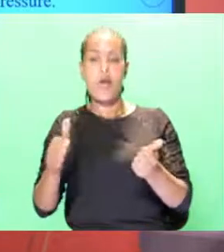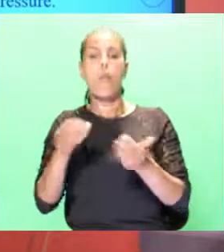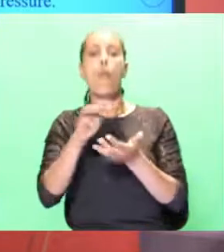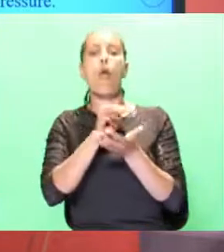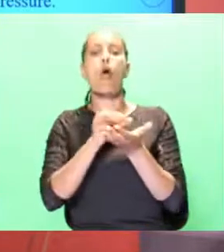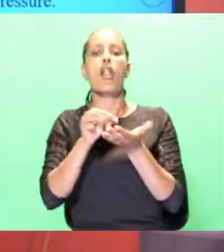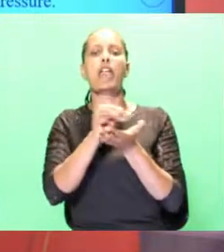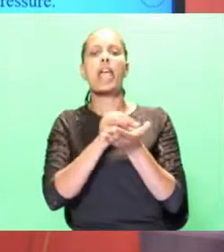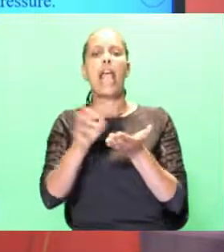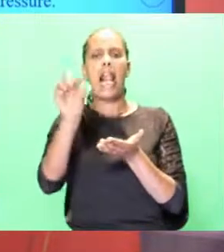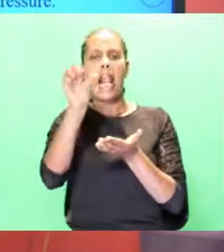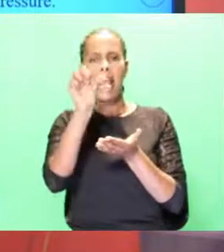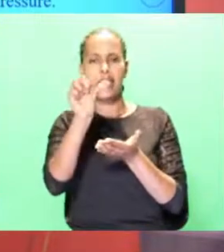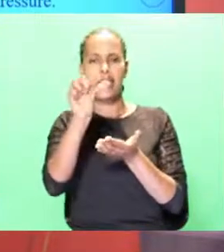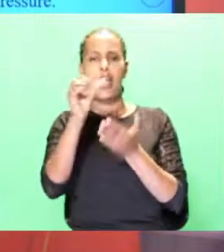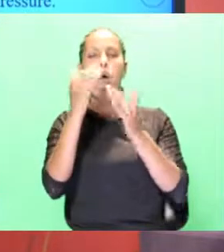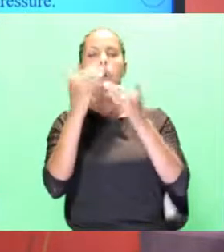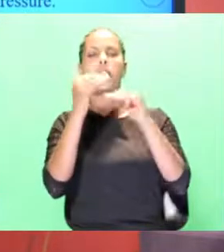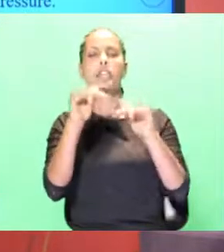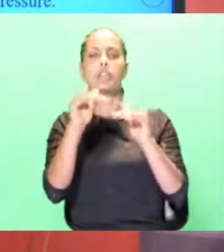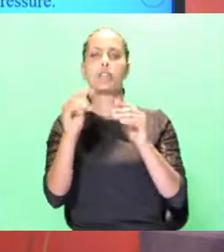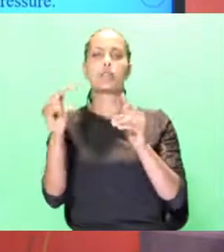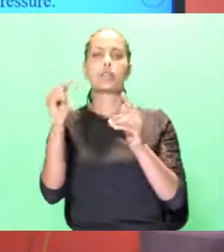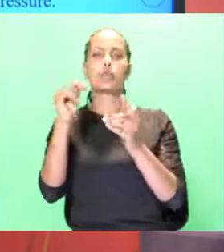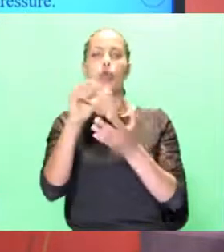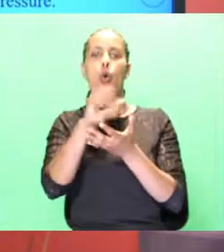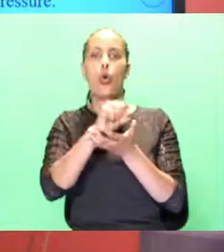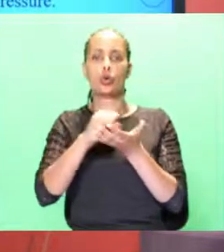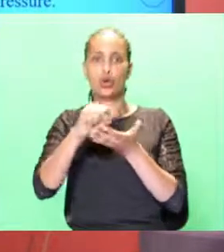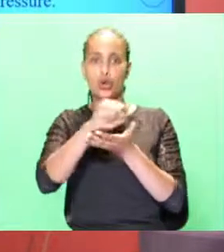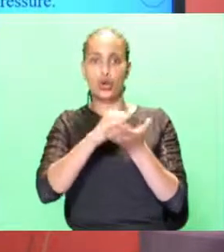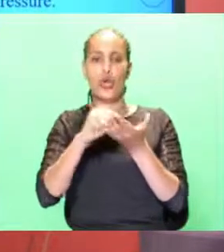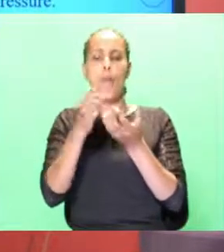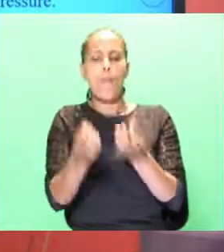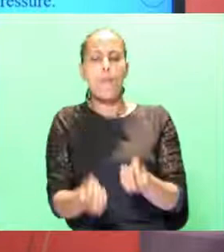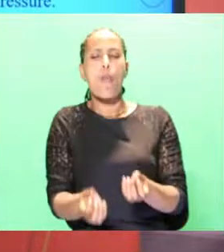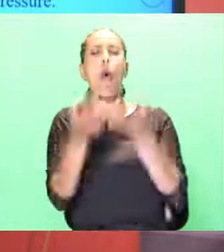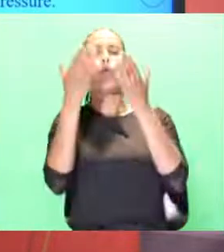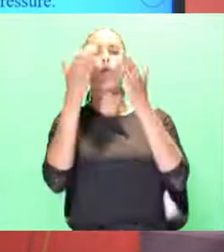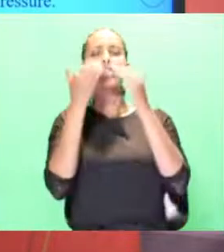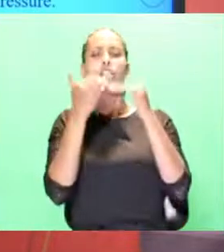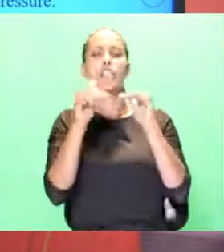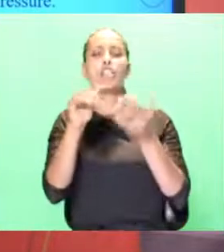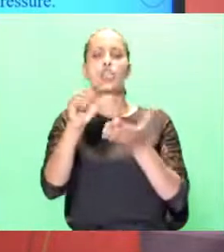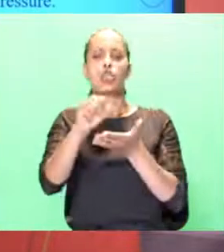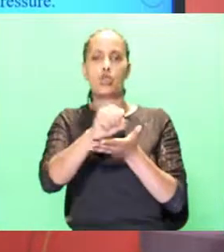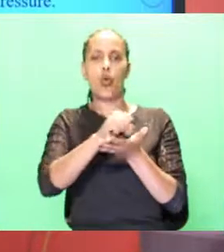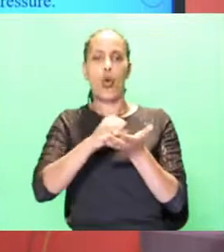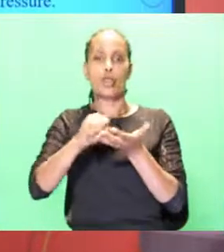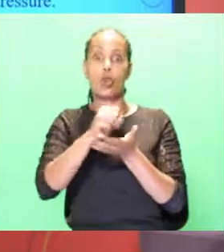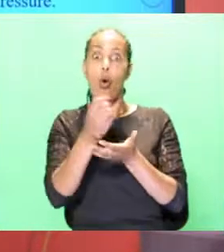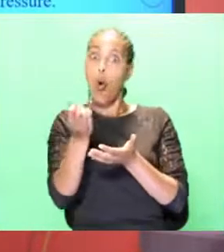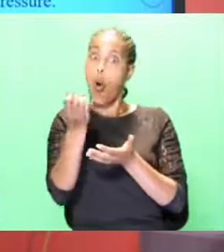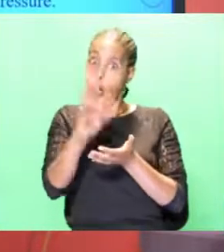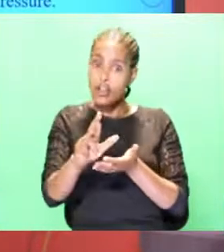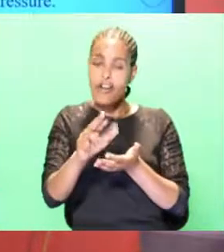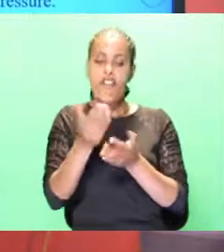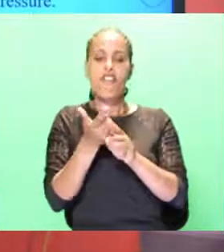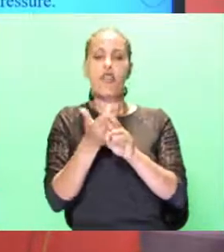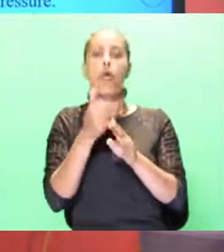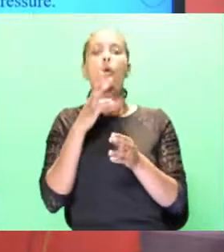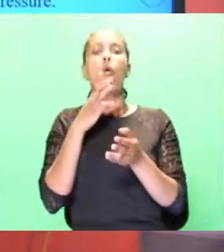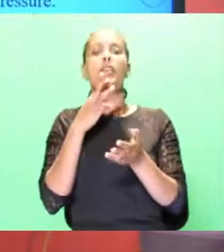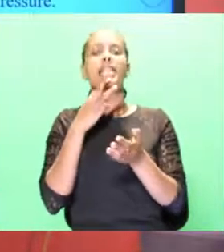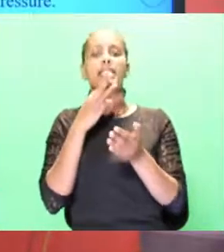from a less concentrated solution into a more concentrated solution, or from